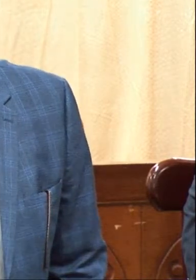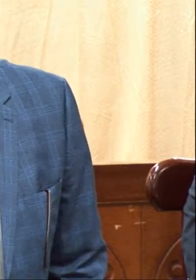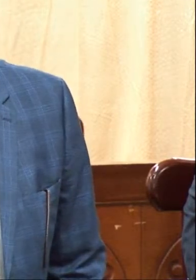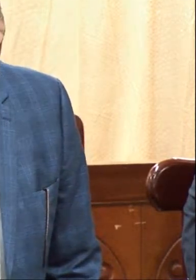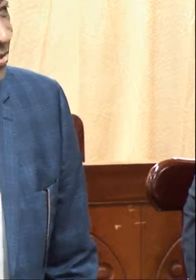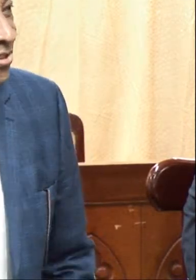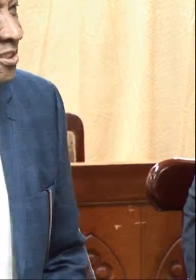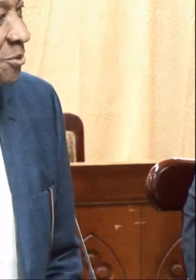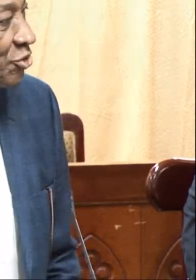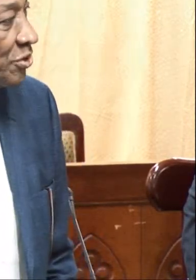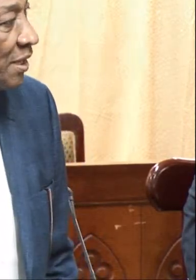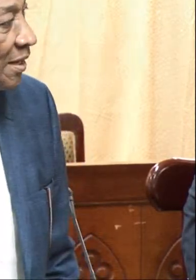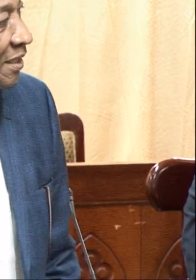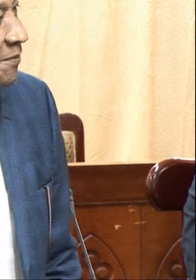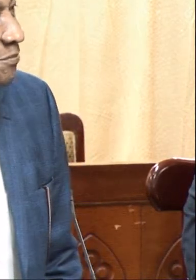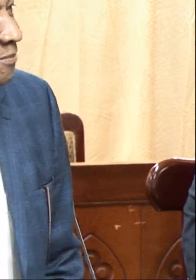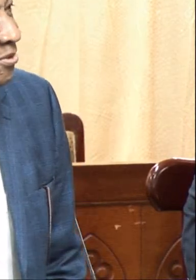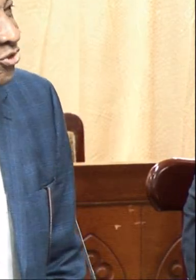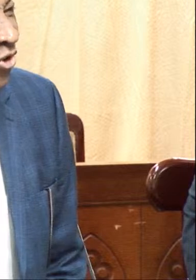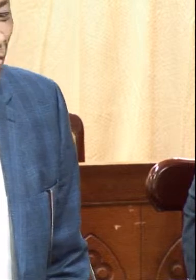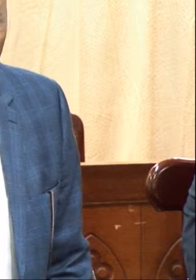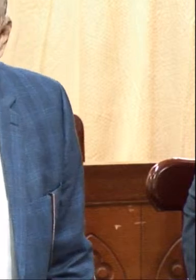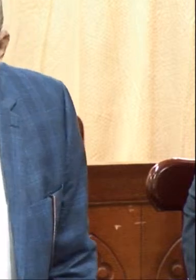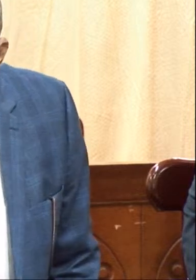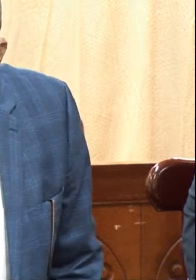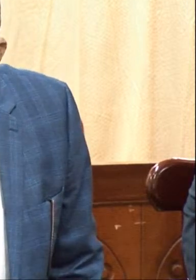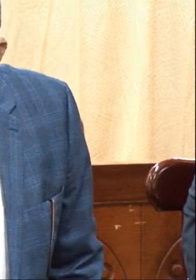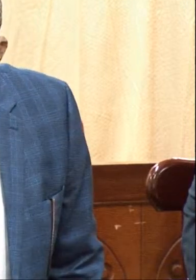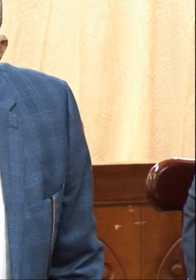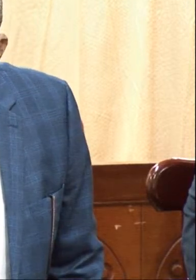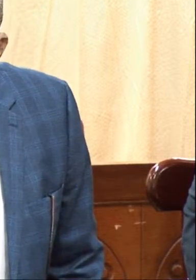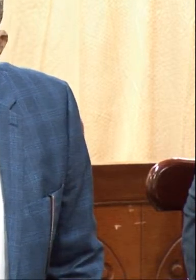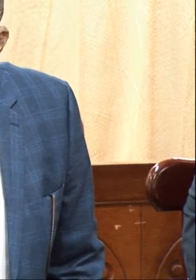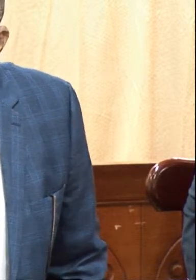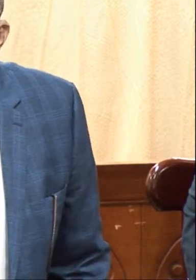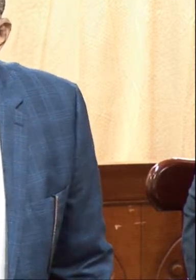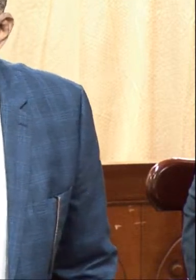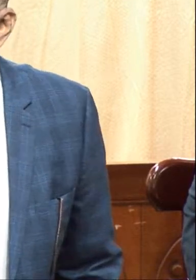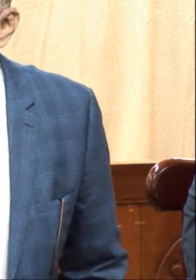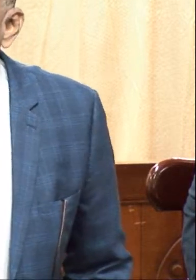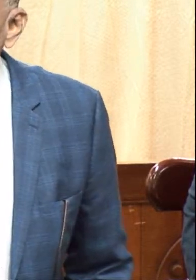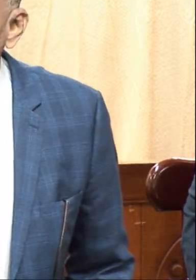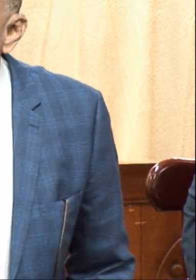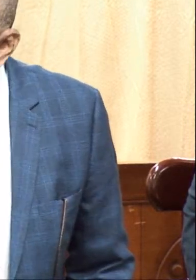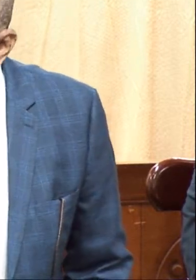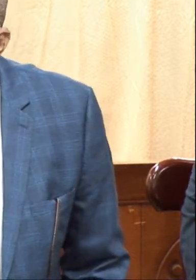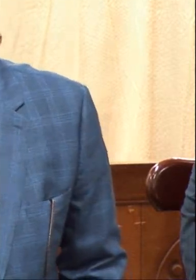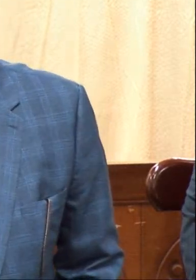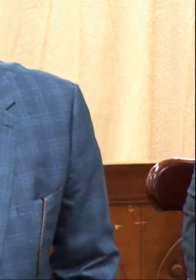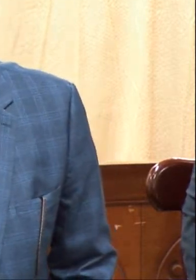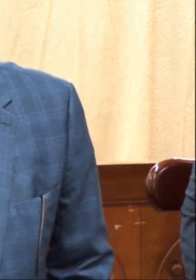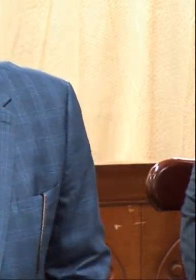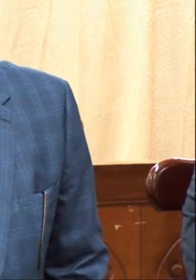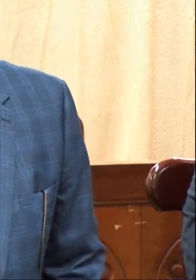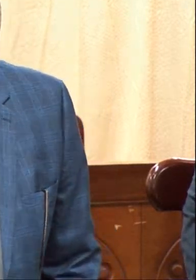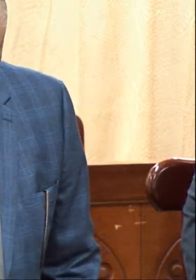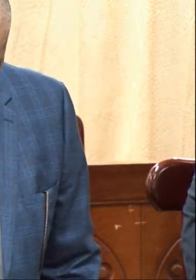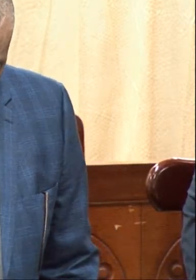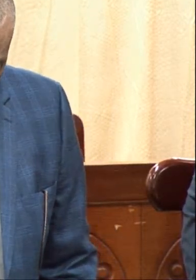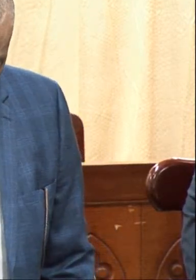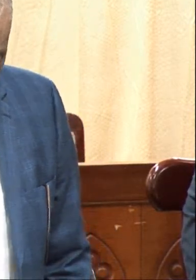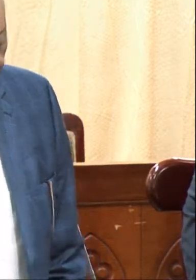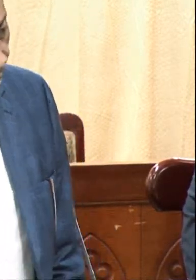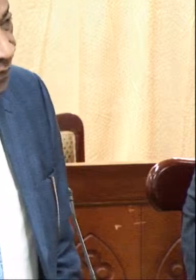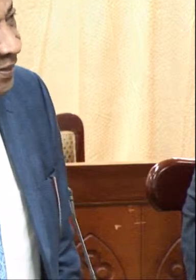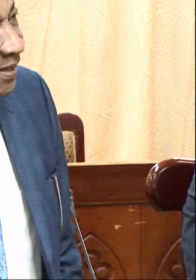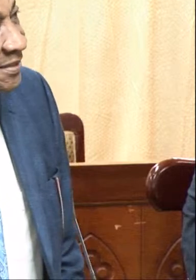And I have a suspicion that even members on that side perhaps feel a little bit not apprised of how we're going to be